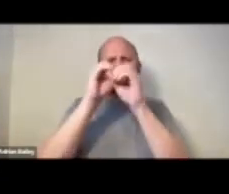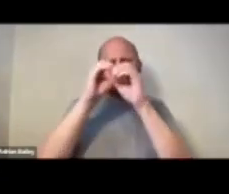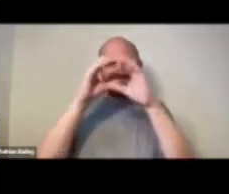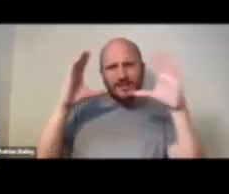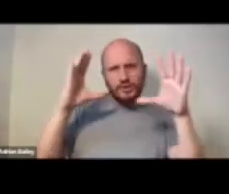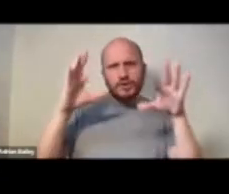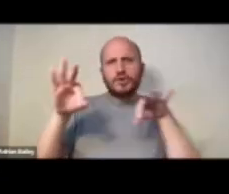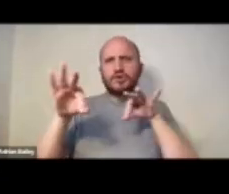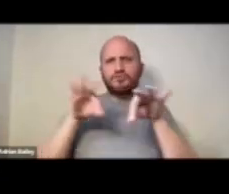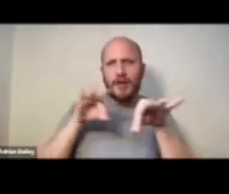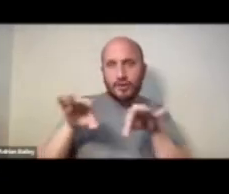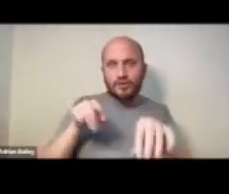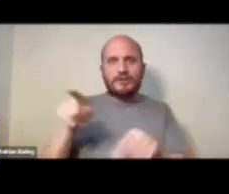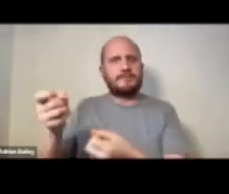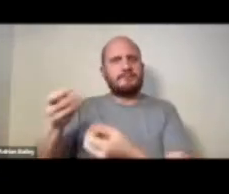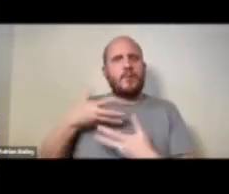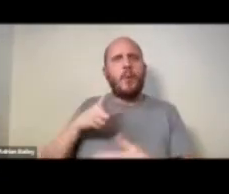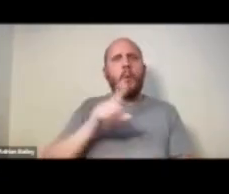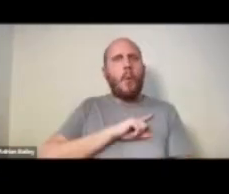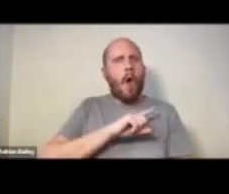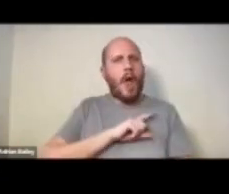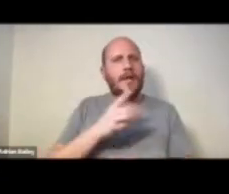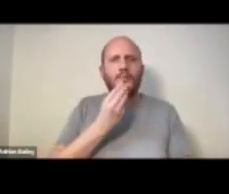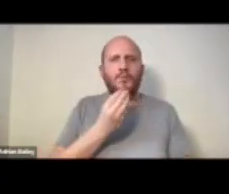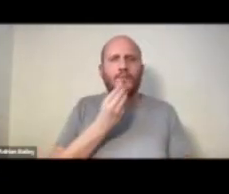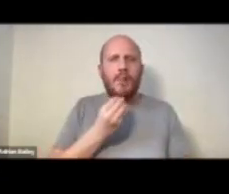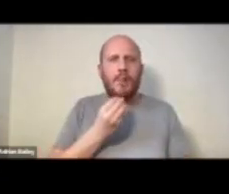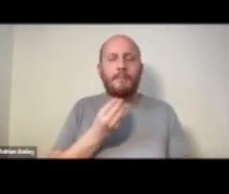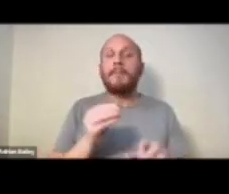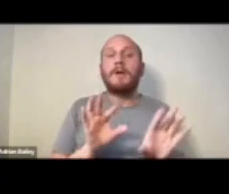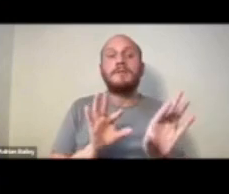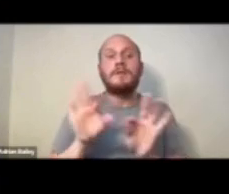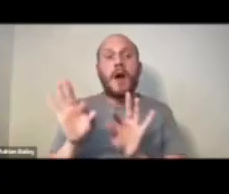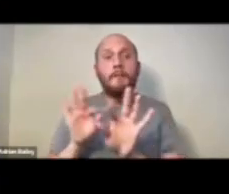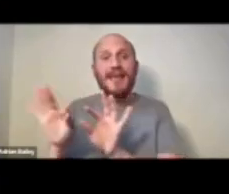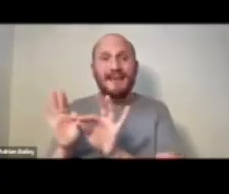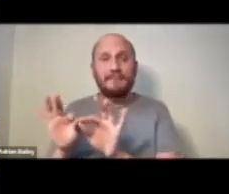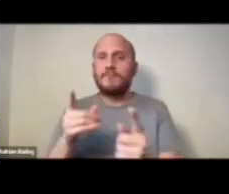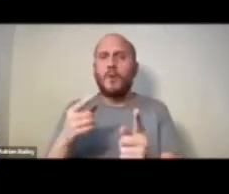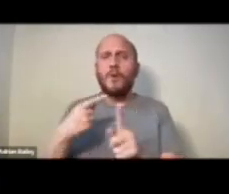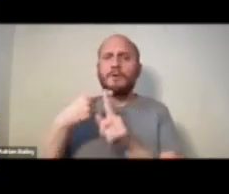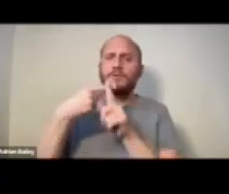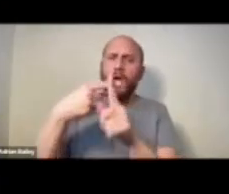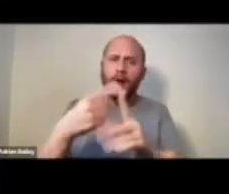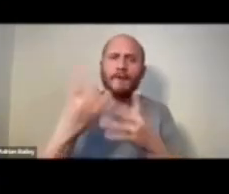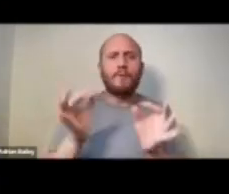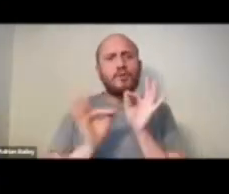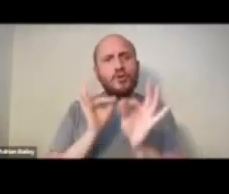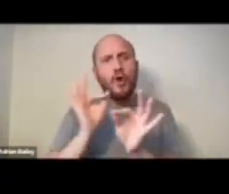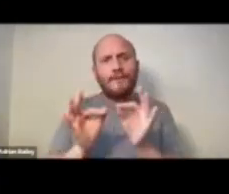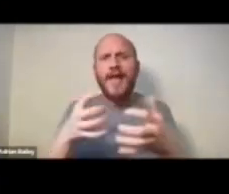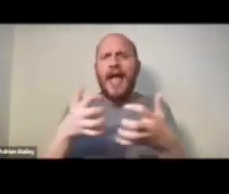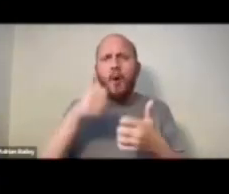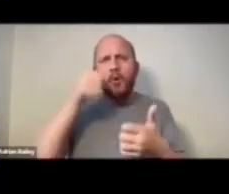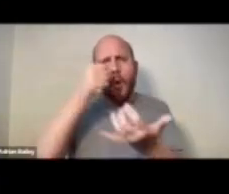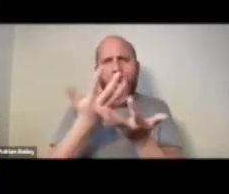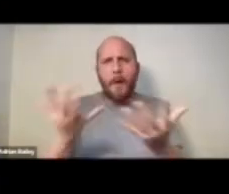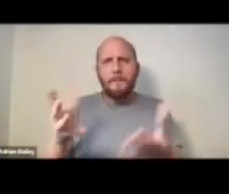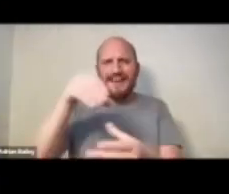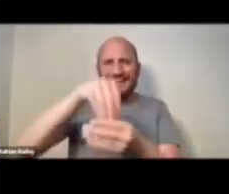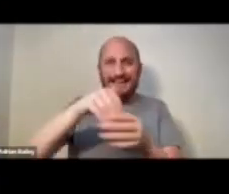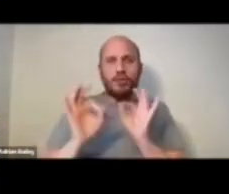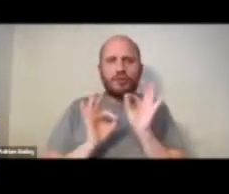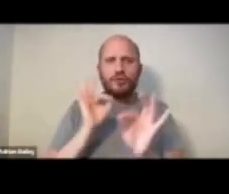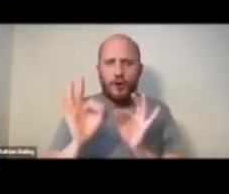used. Sampling, so the survey targets and how we arrive at a sample size. Sampling